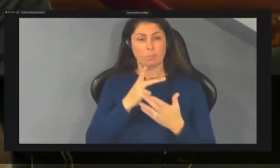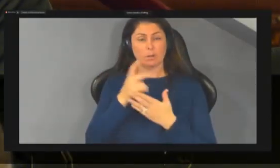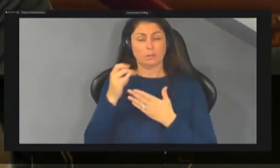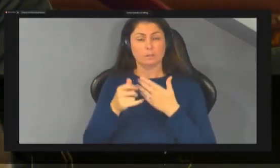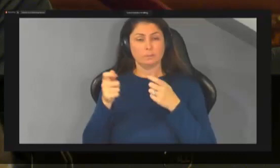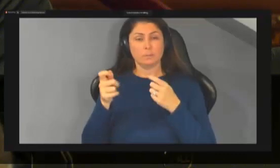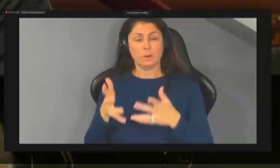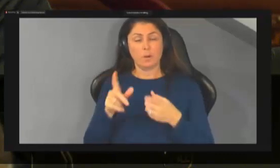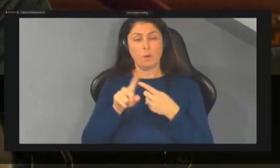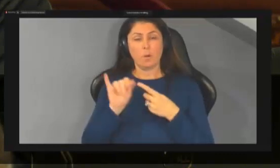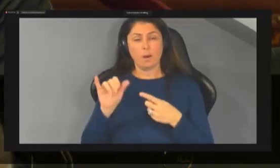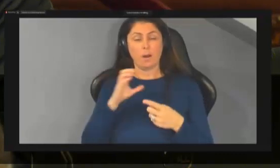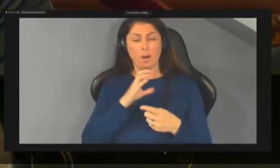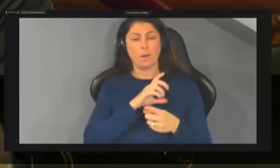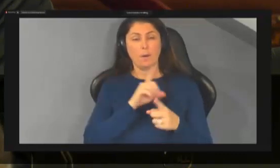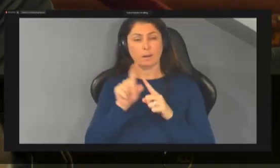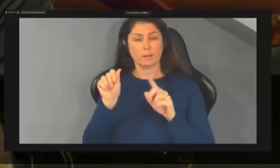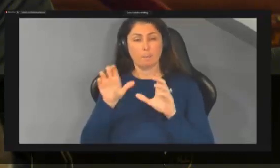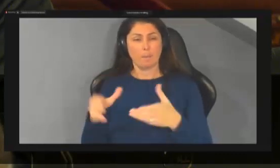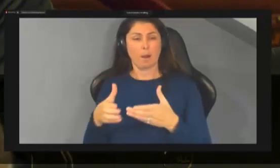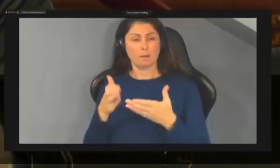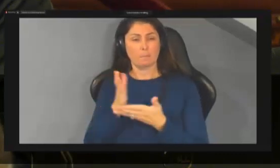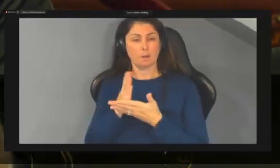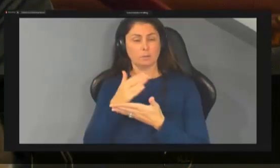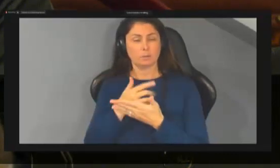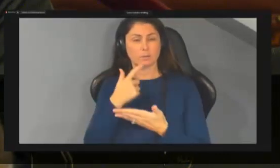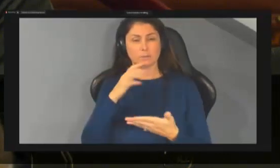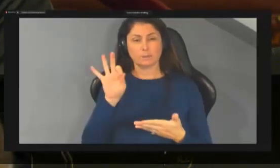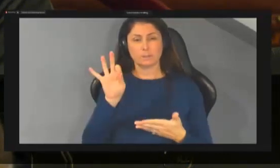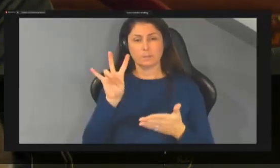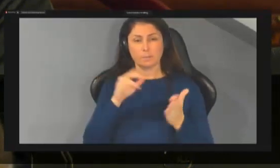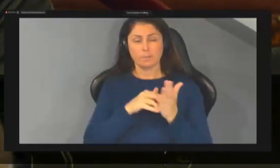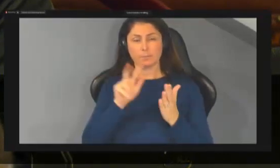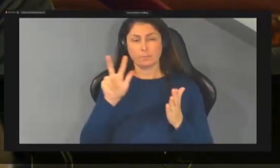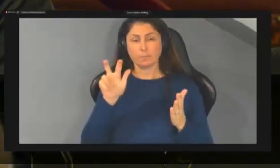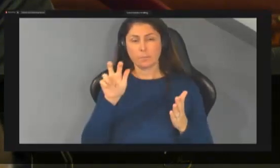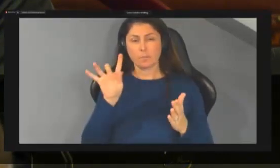to the council as a body budget. It's a